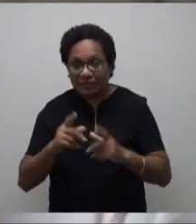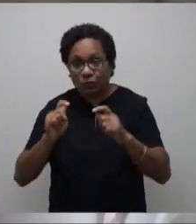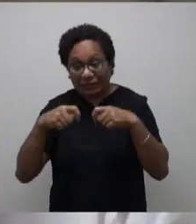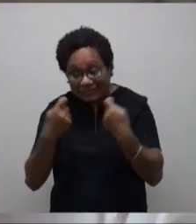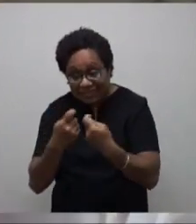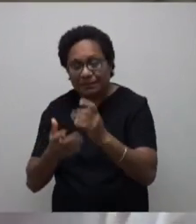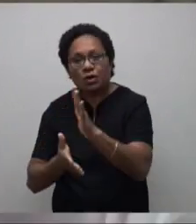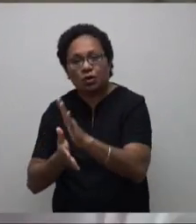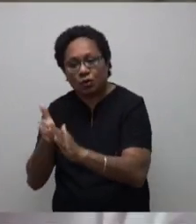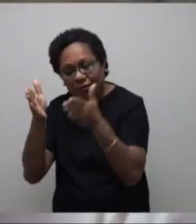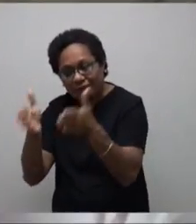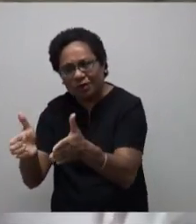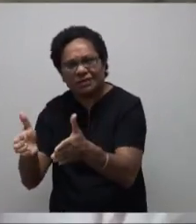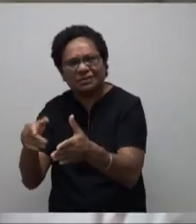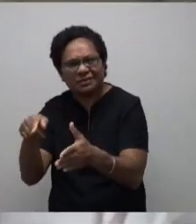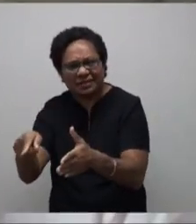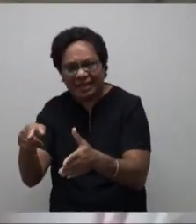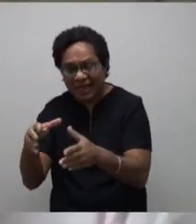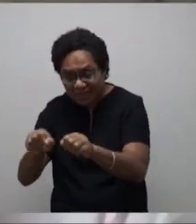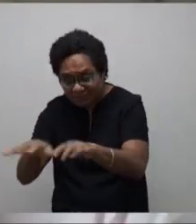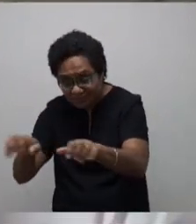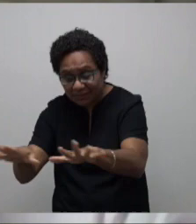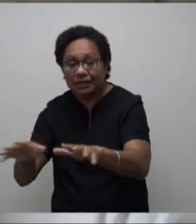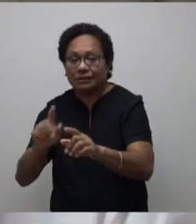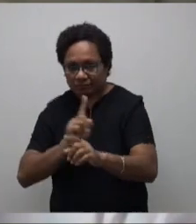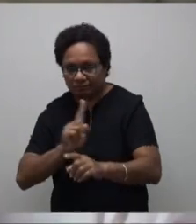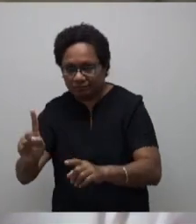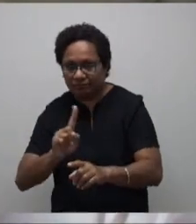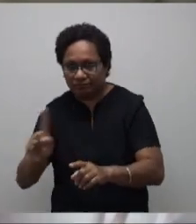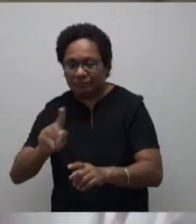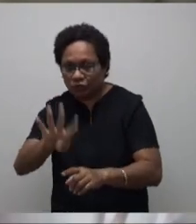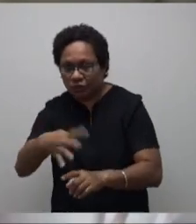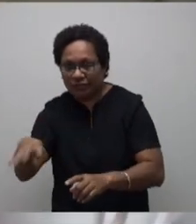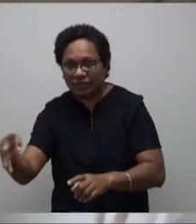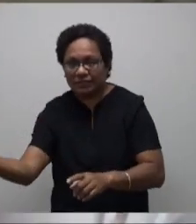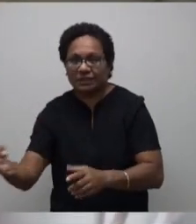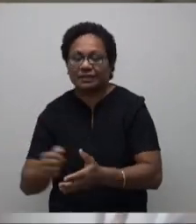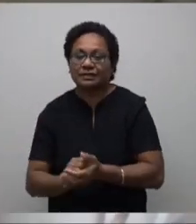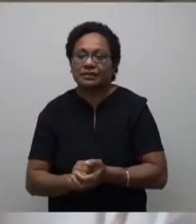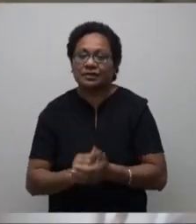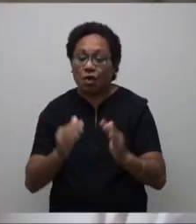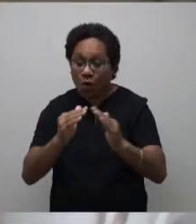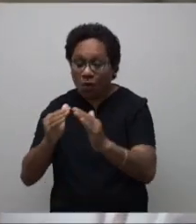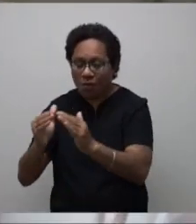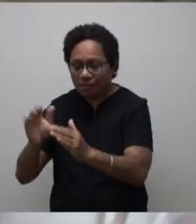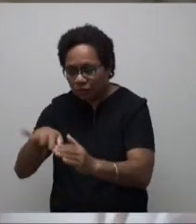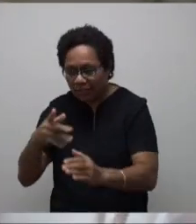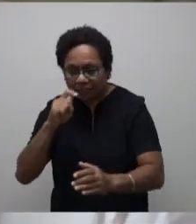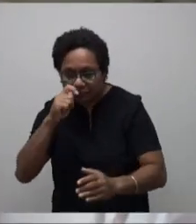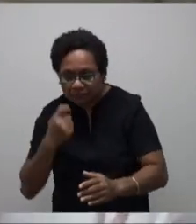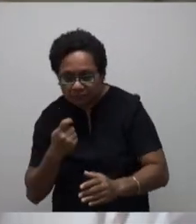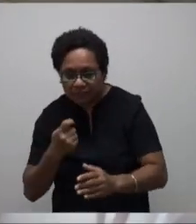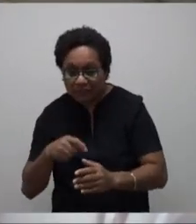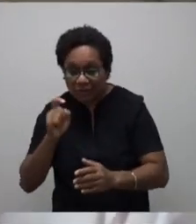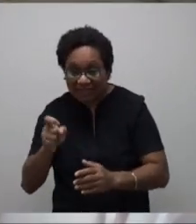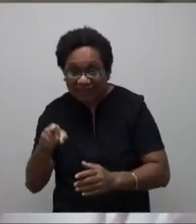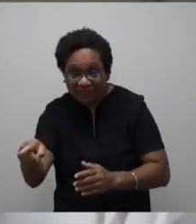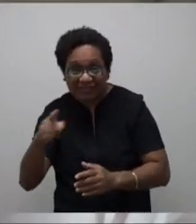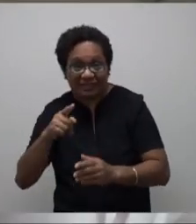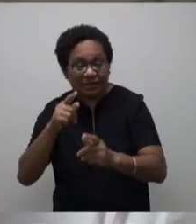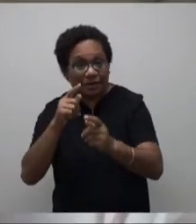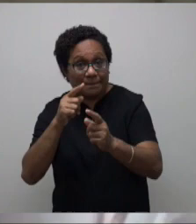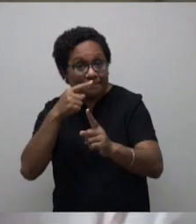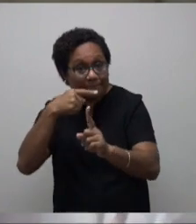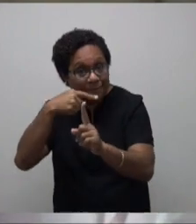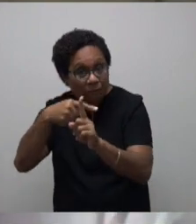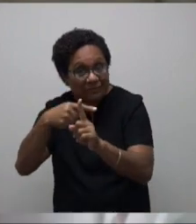concern, and deploy it to homes that report individuals with COVID-like symptoms. If the individuals test positive, they will be